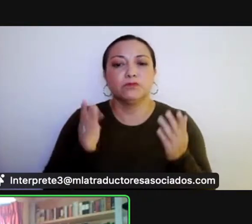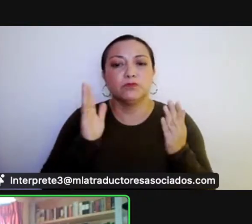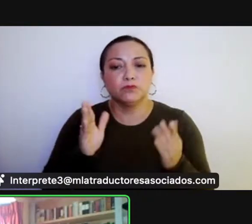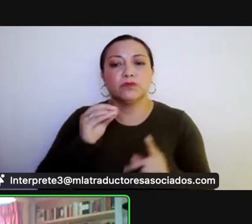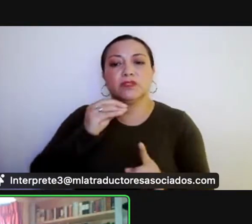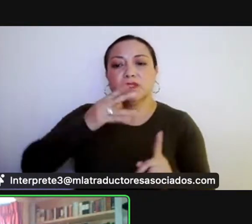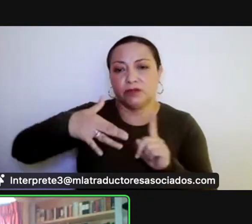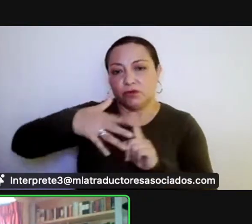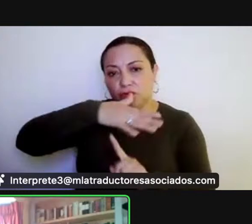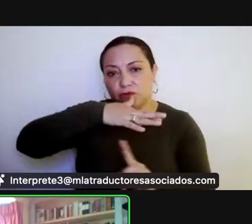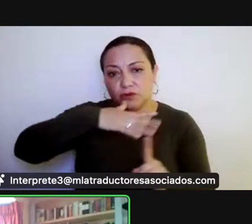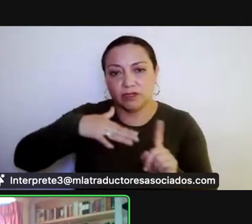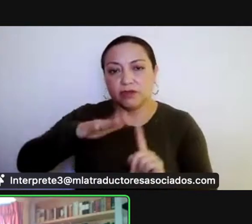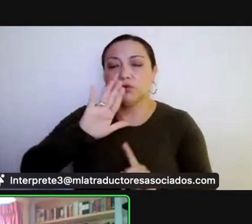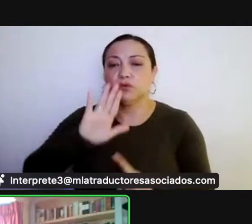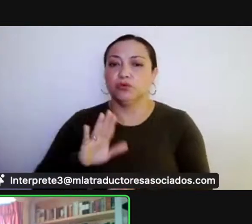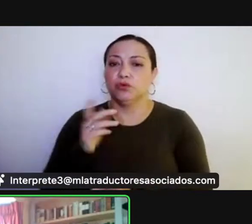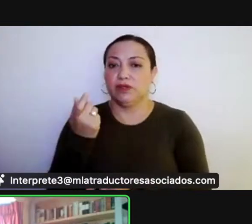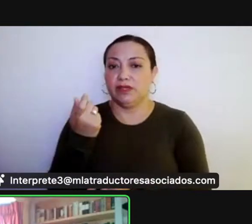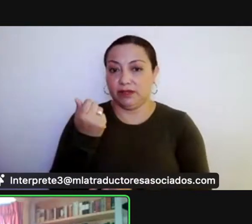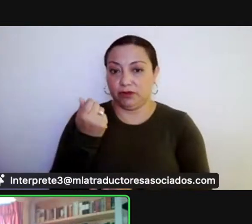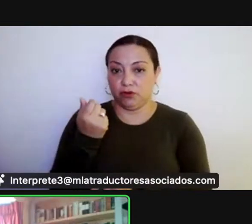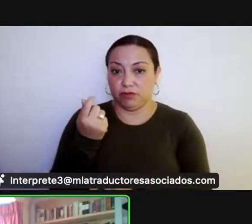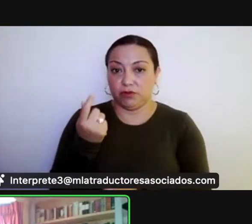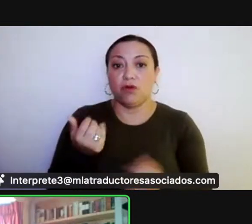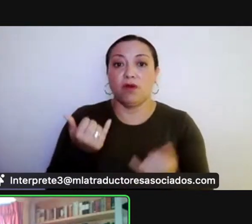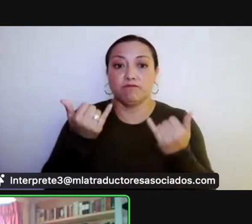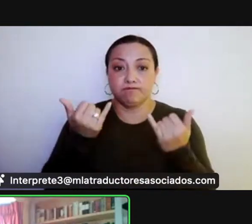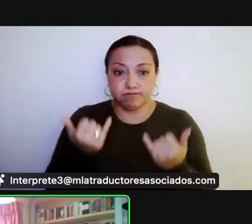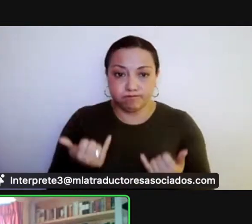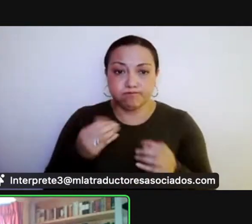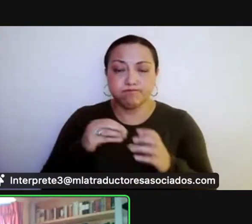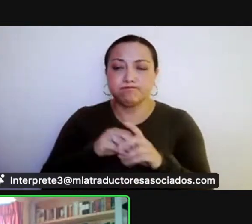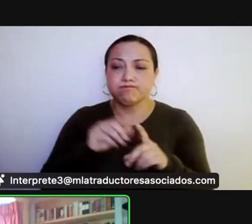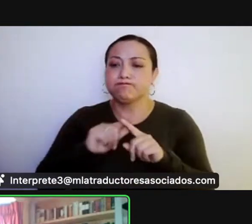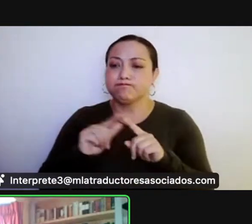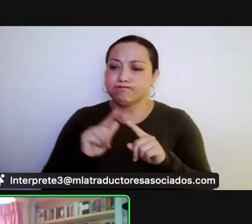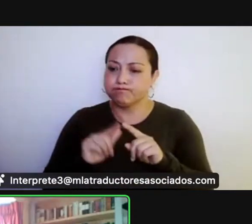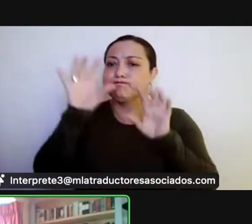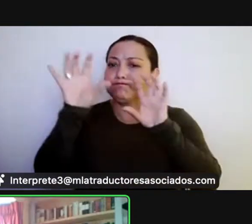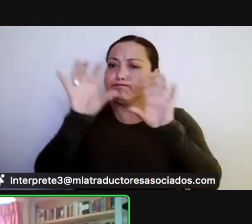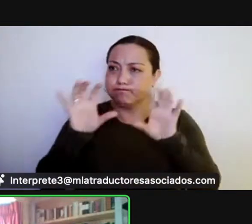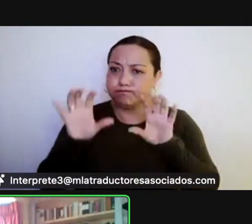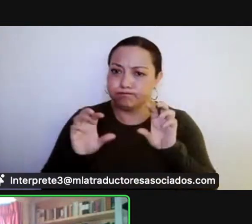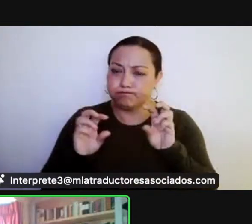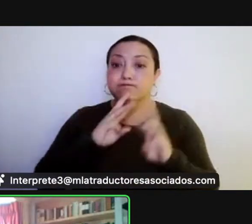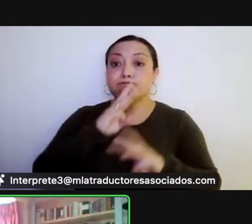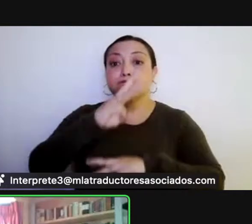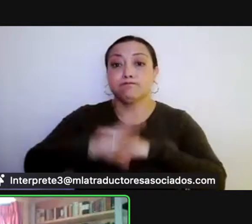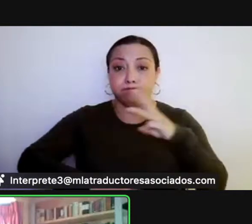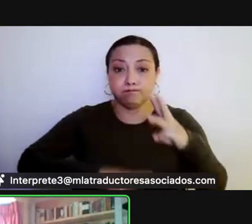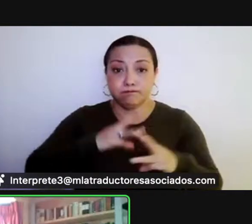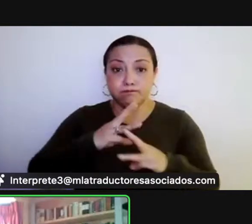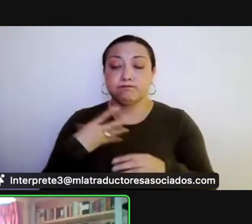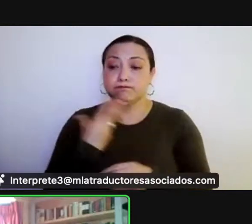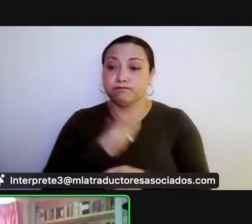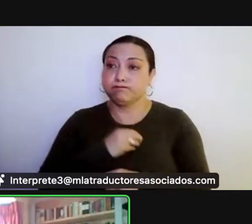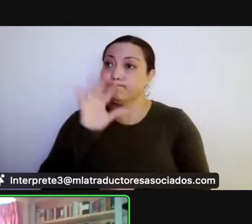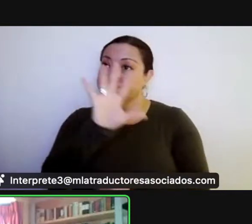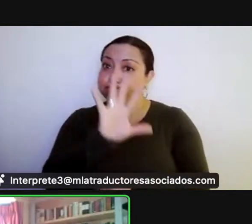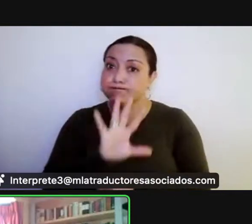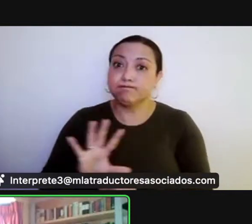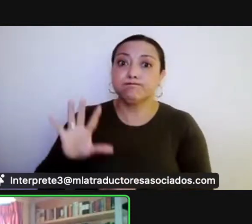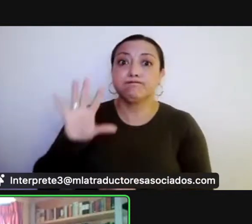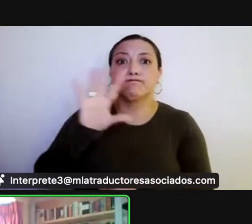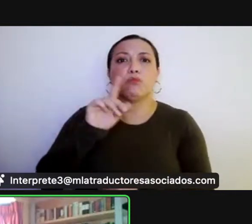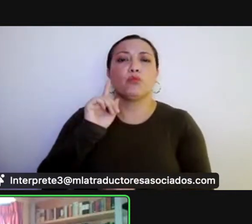how the economic context that the countries are living and the world and our